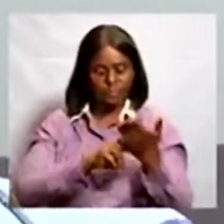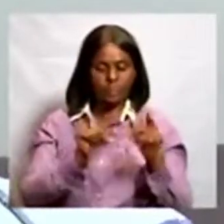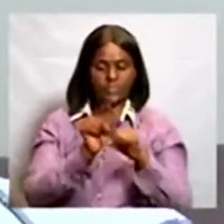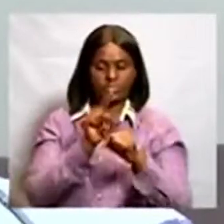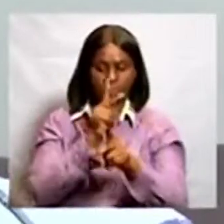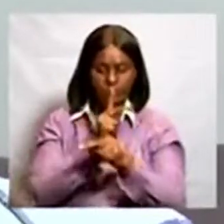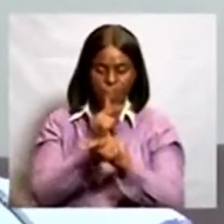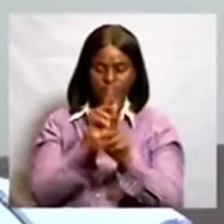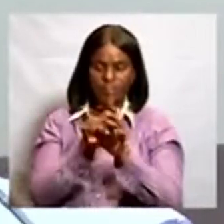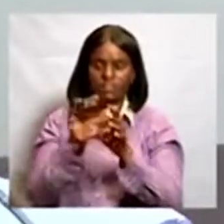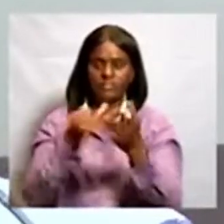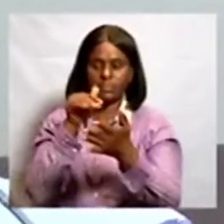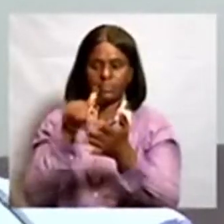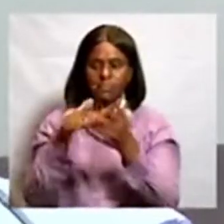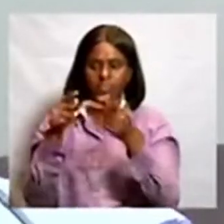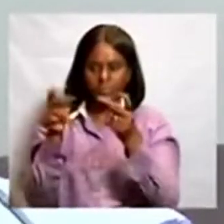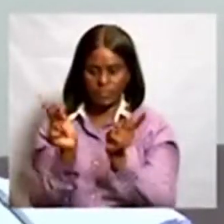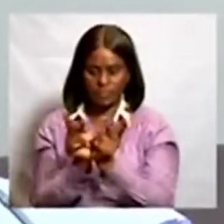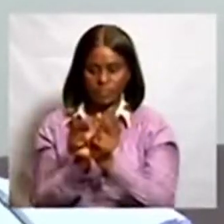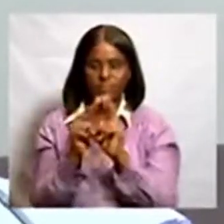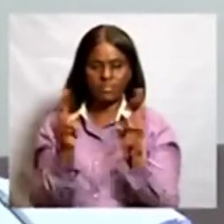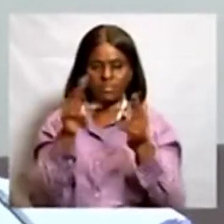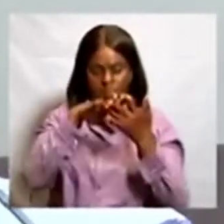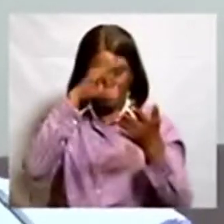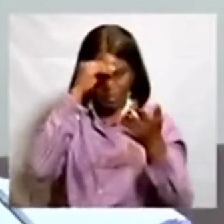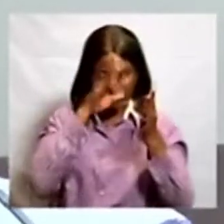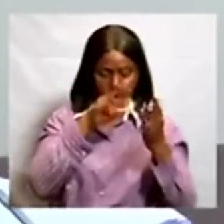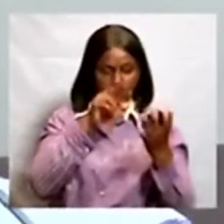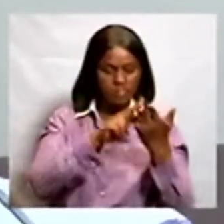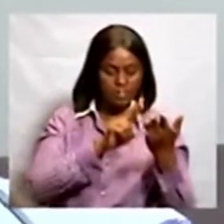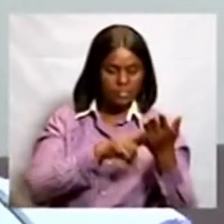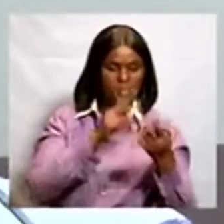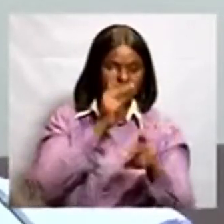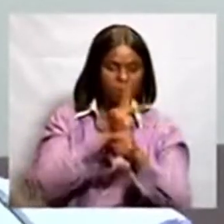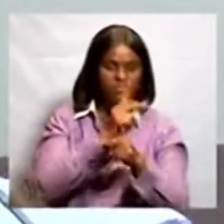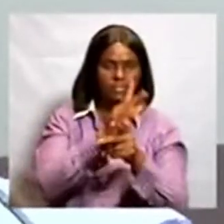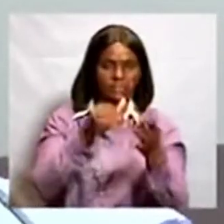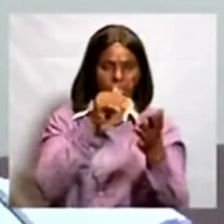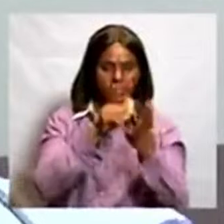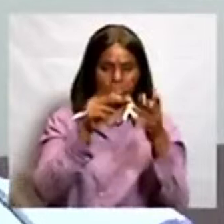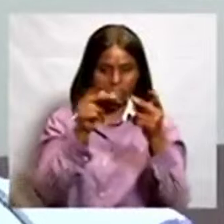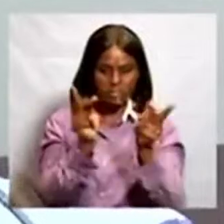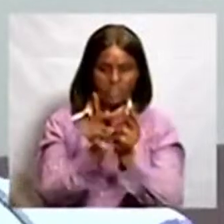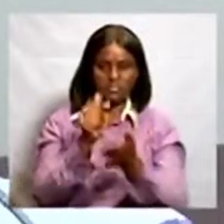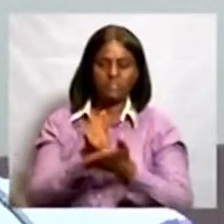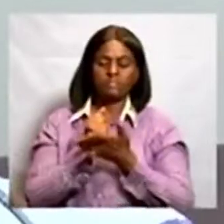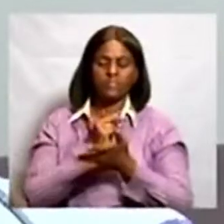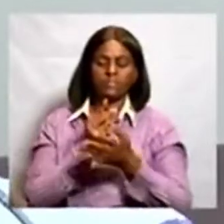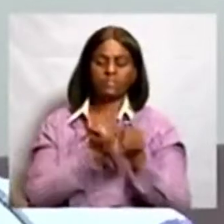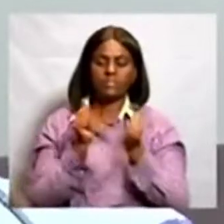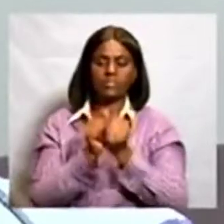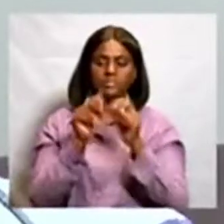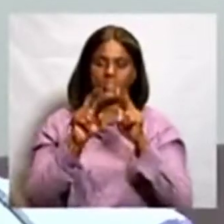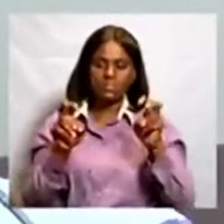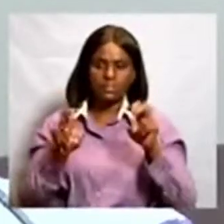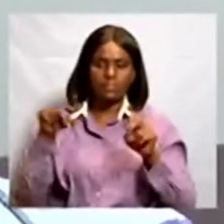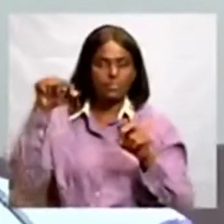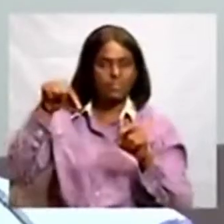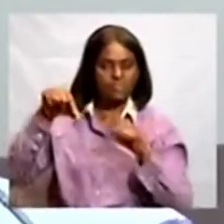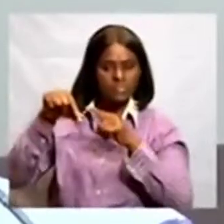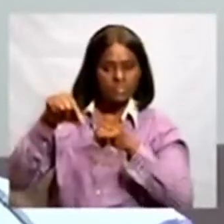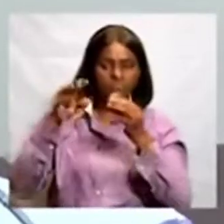kept in a central place. So by learner records being kept in a central place, it helps us with the verification of